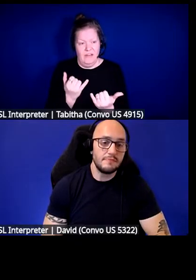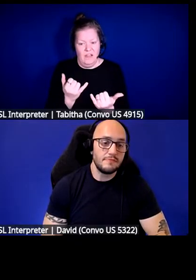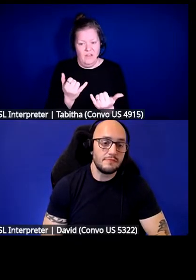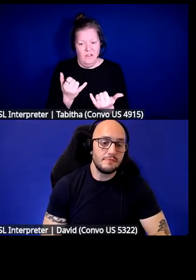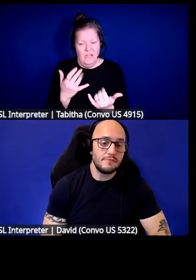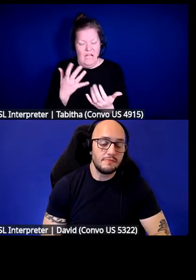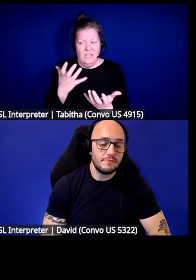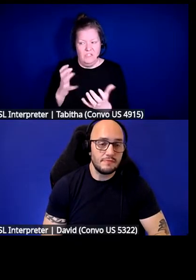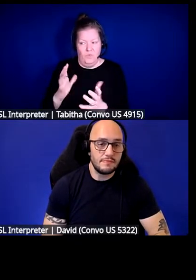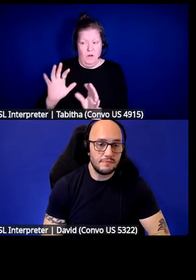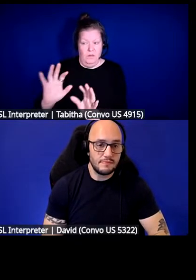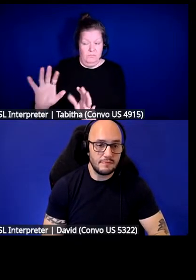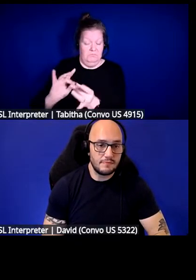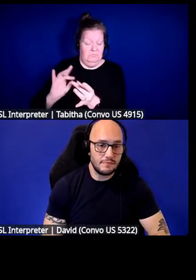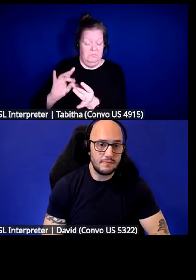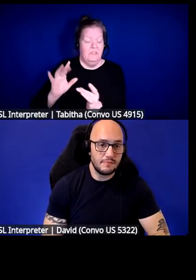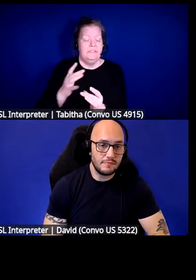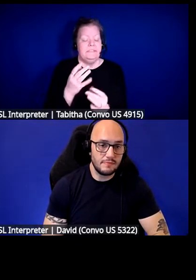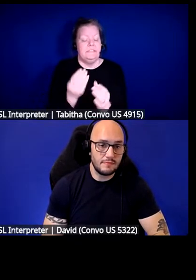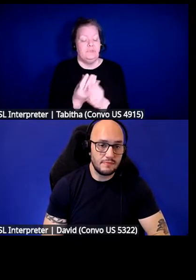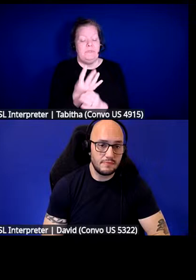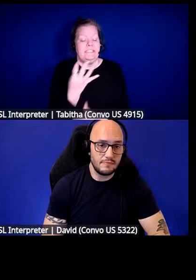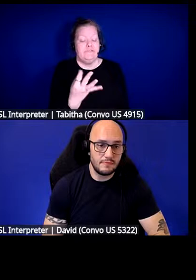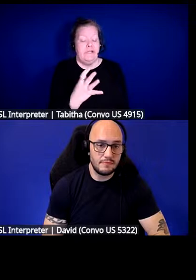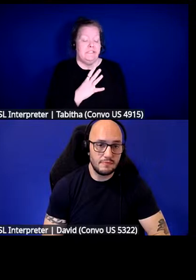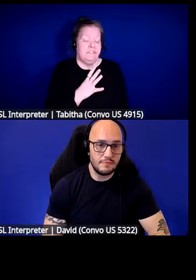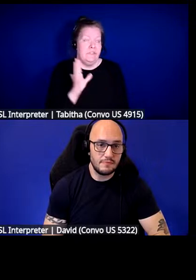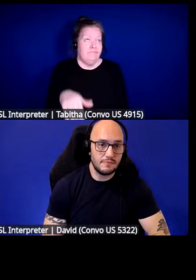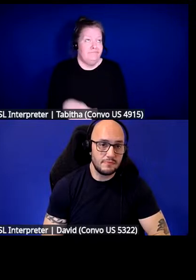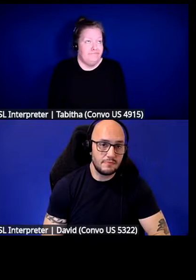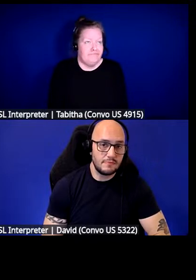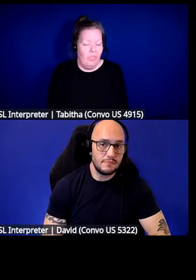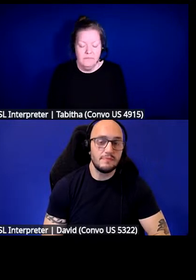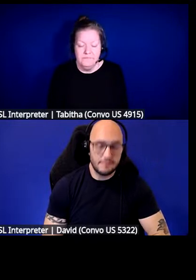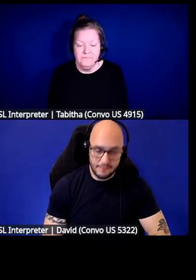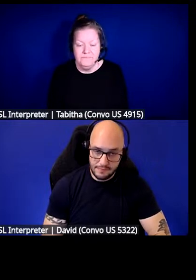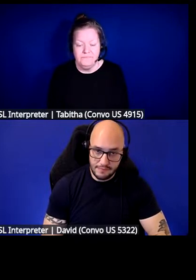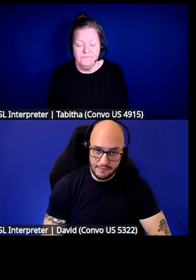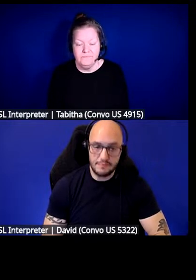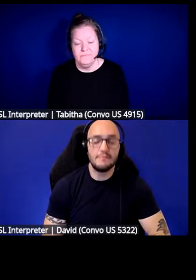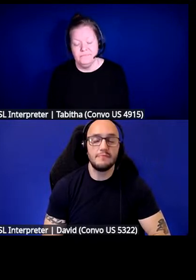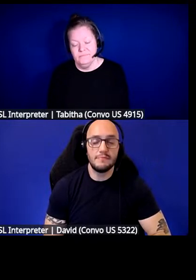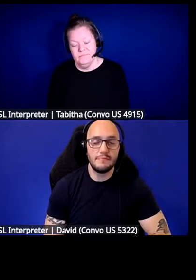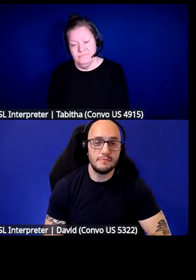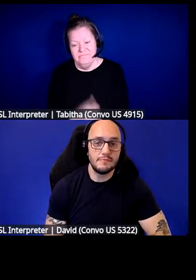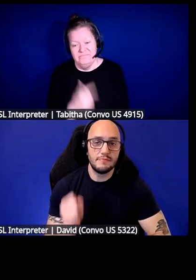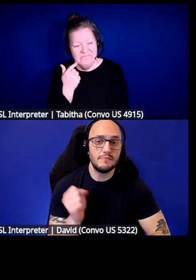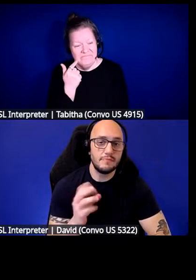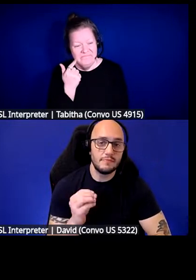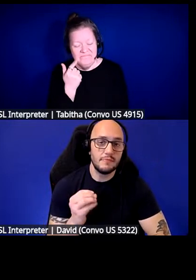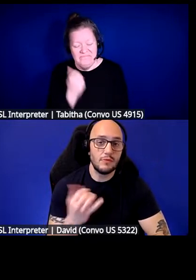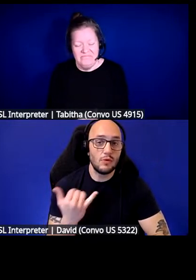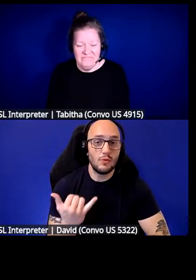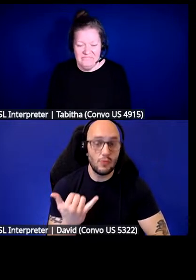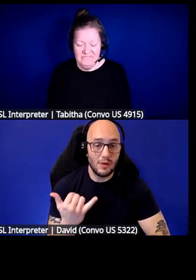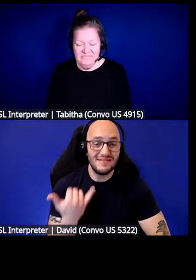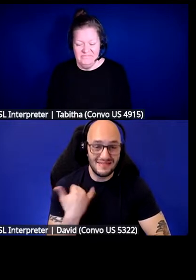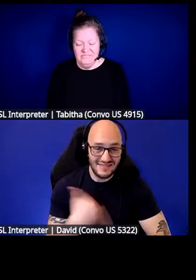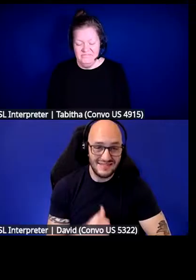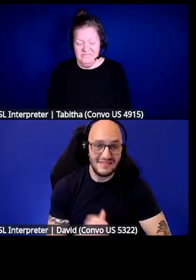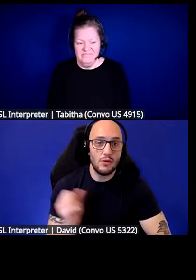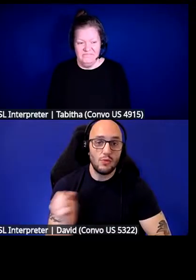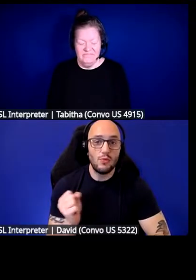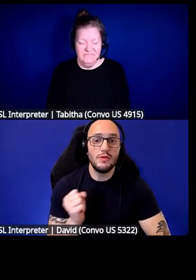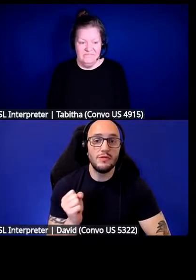I'm just going with spring is Friday. Works for me. Yeah. So it's currently still winter